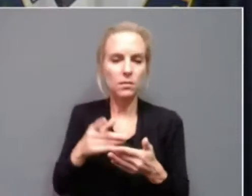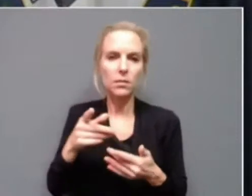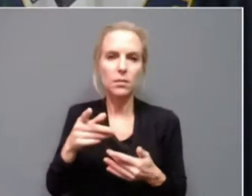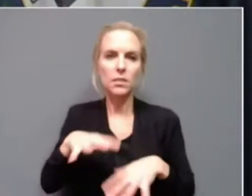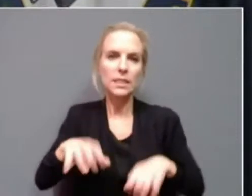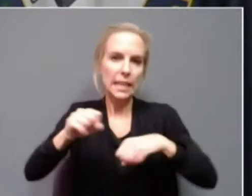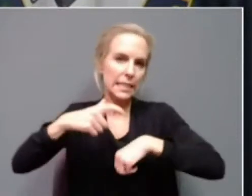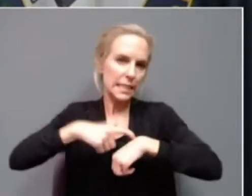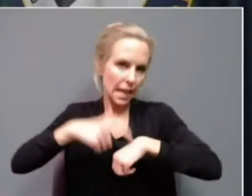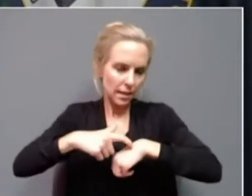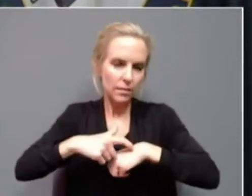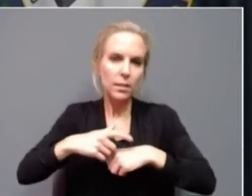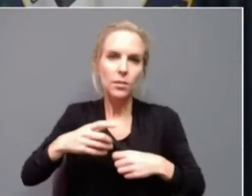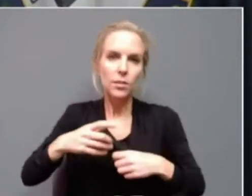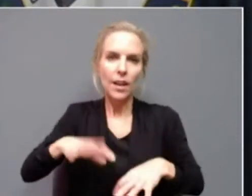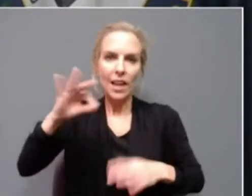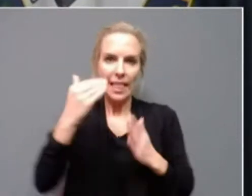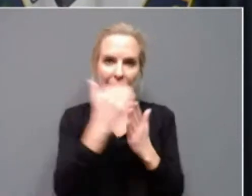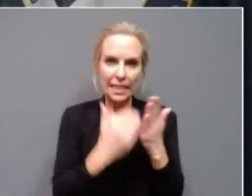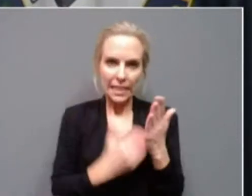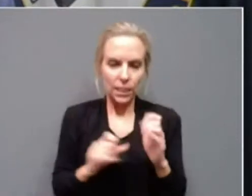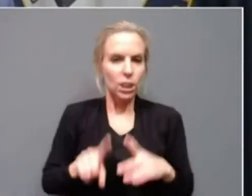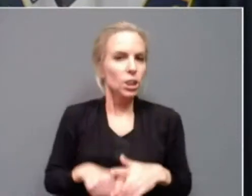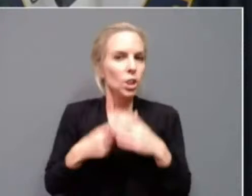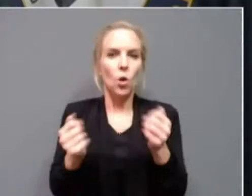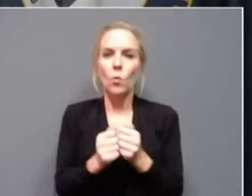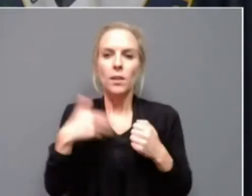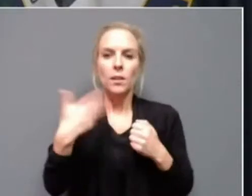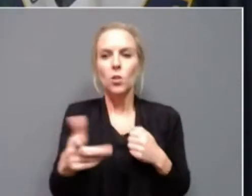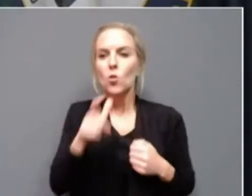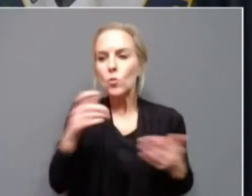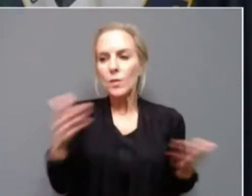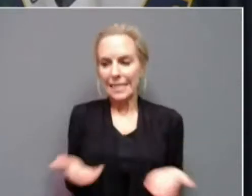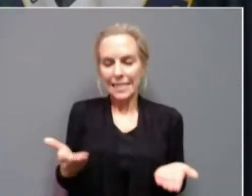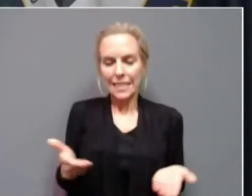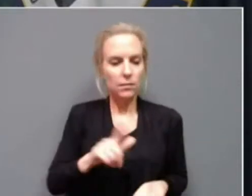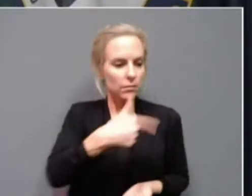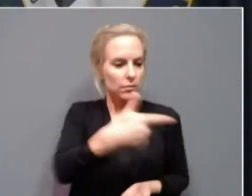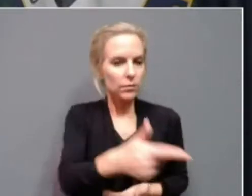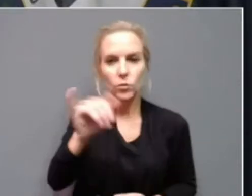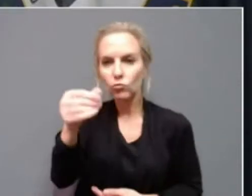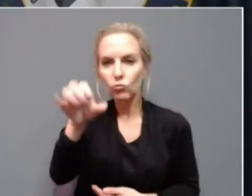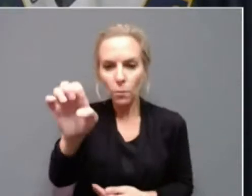to find the list, we'll just start with who's here. So, Joe?